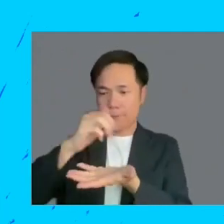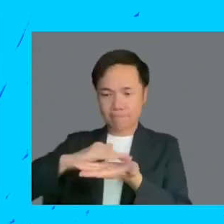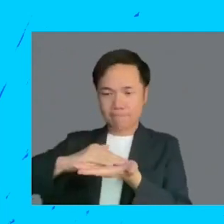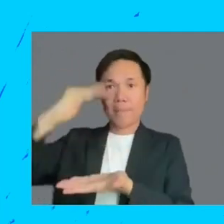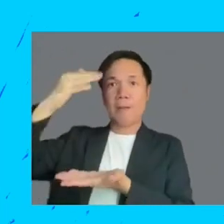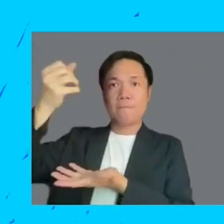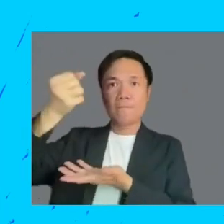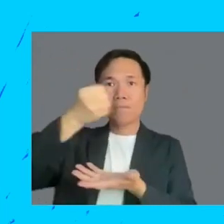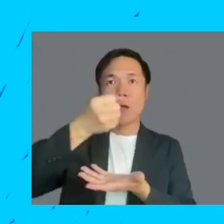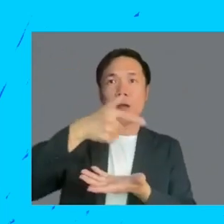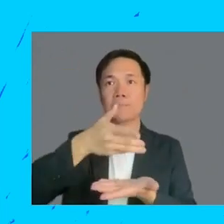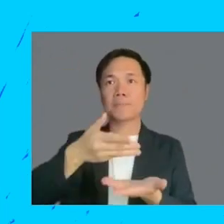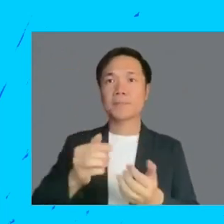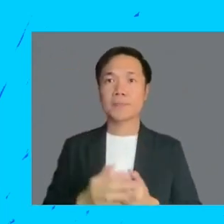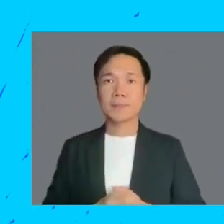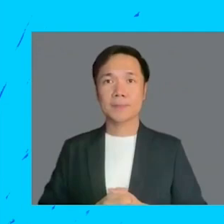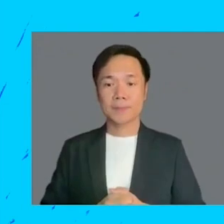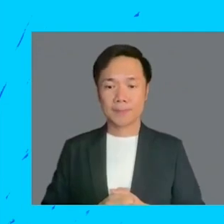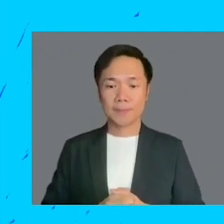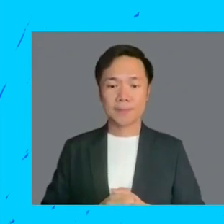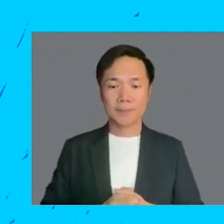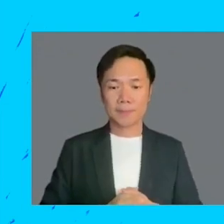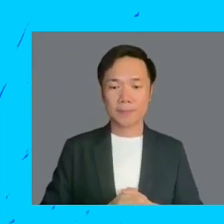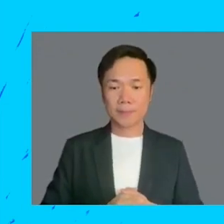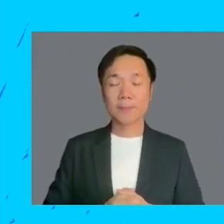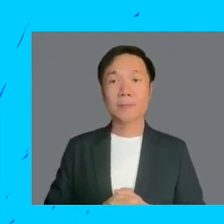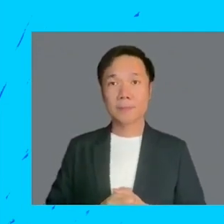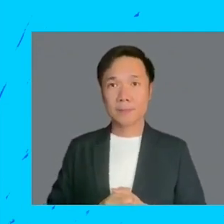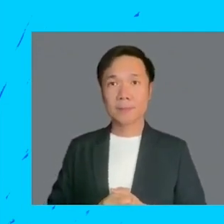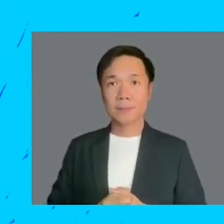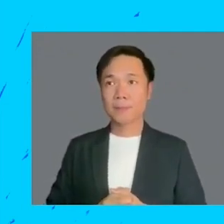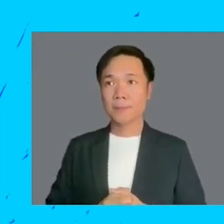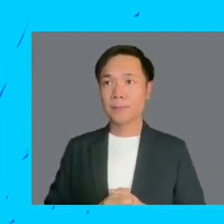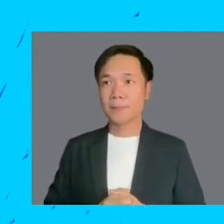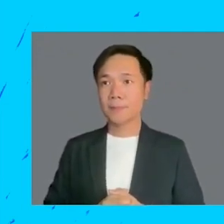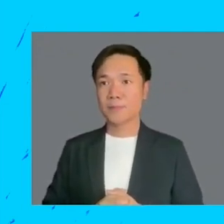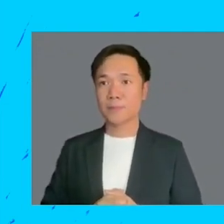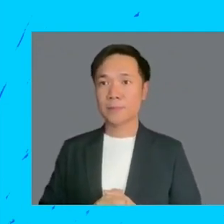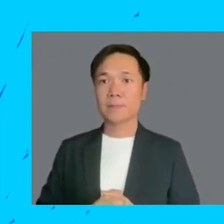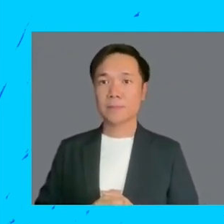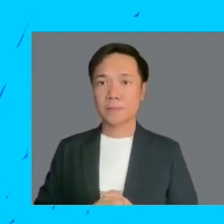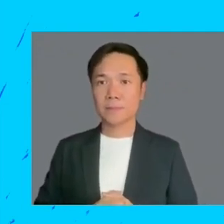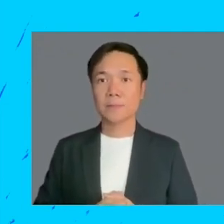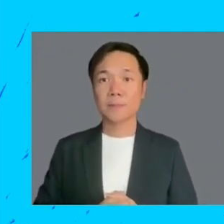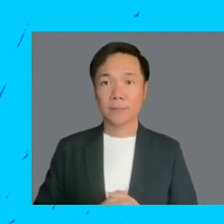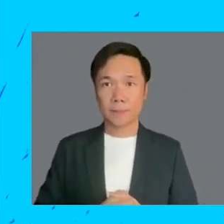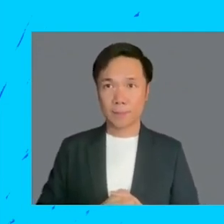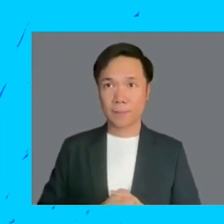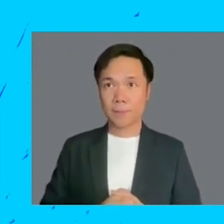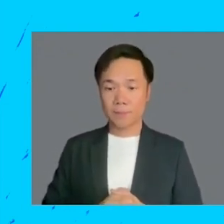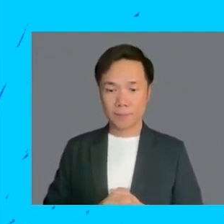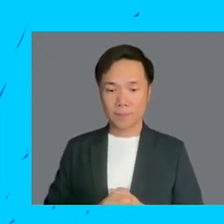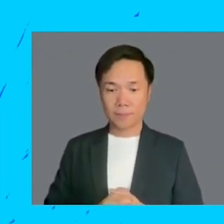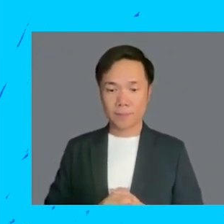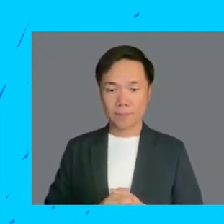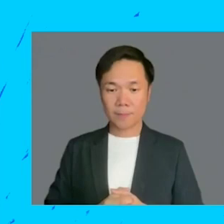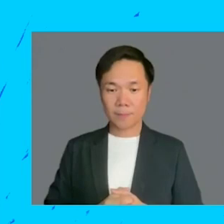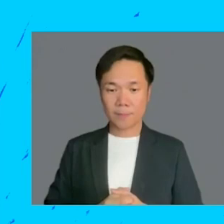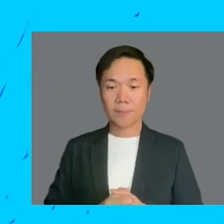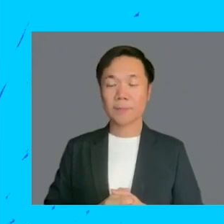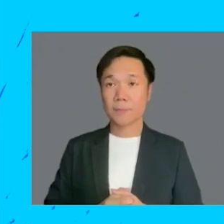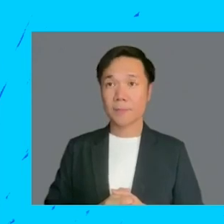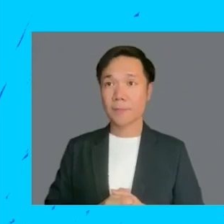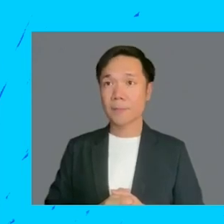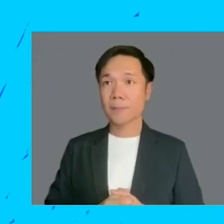Thank you so much for that response, Tia. I like that you bring out the effectiveness and the economic benefit that a multi-sectoral approach